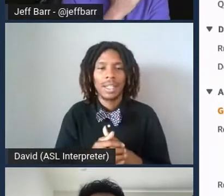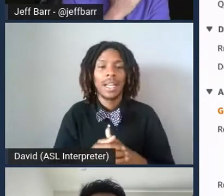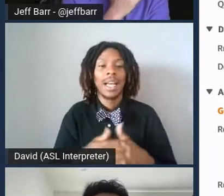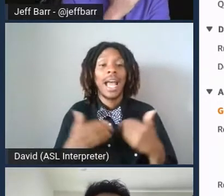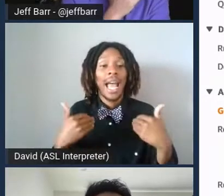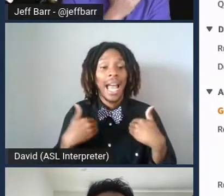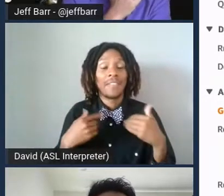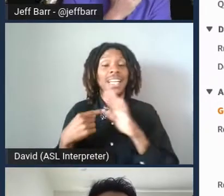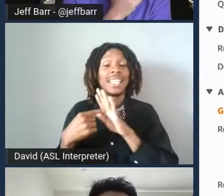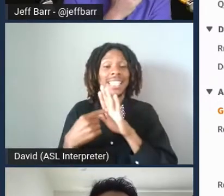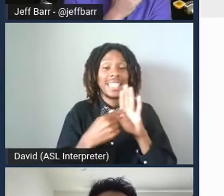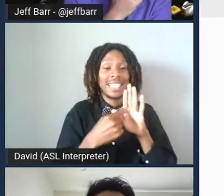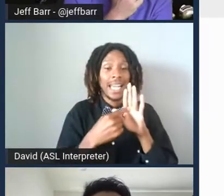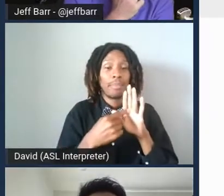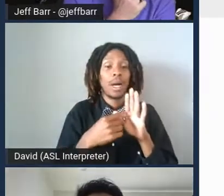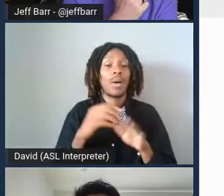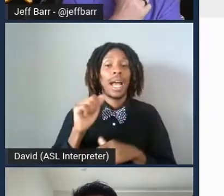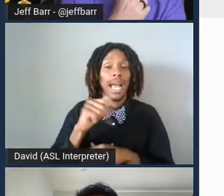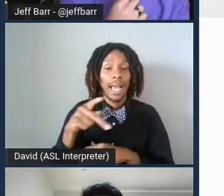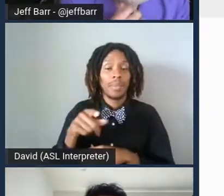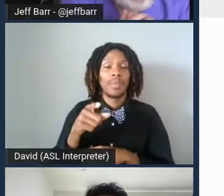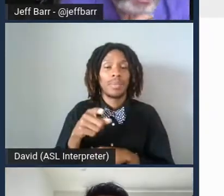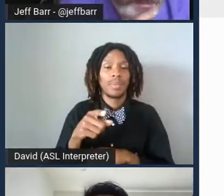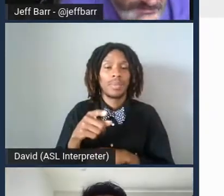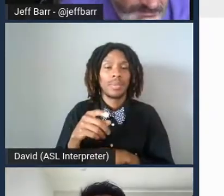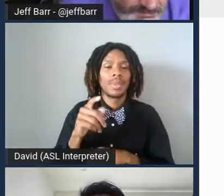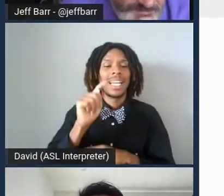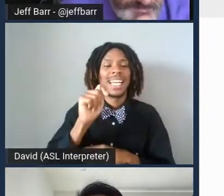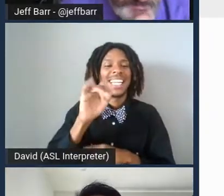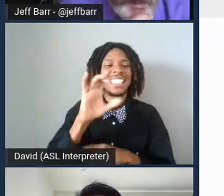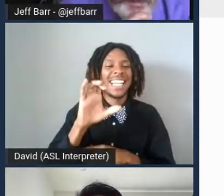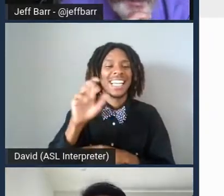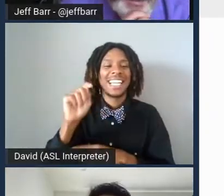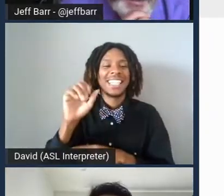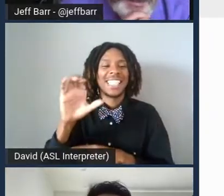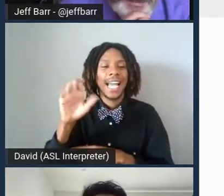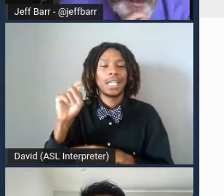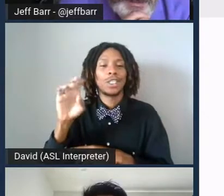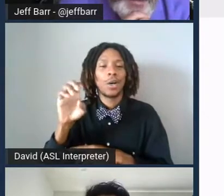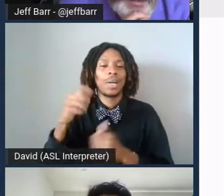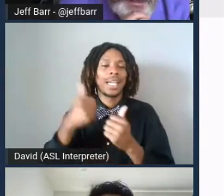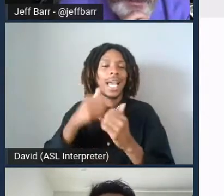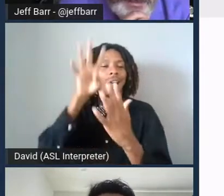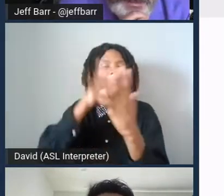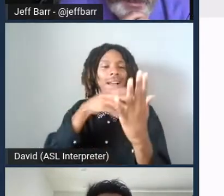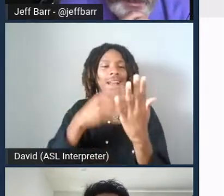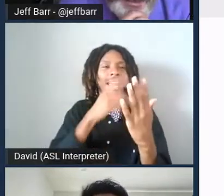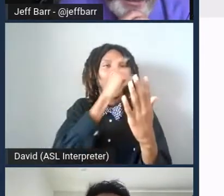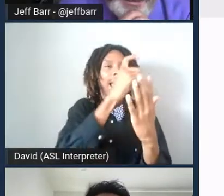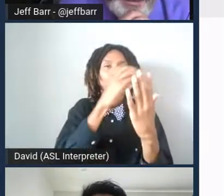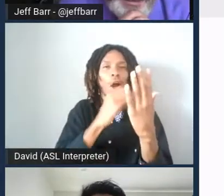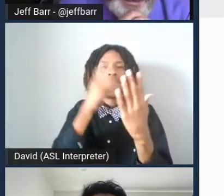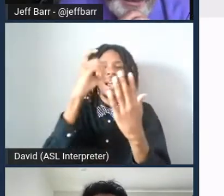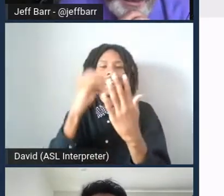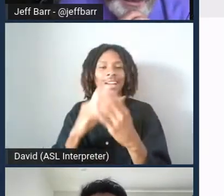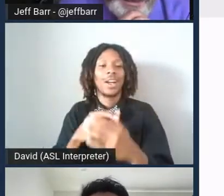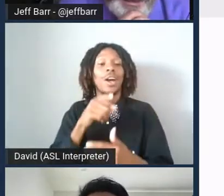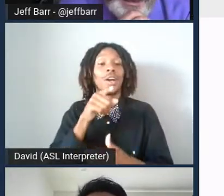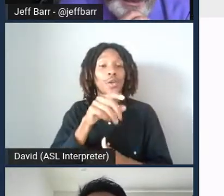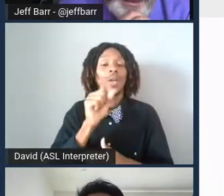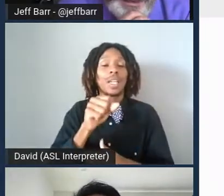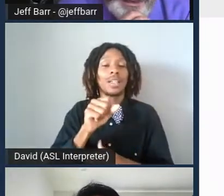demo application. It's a tic-tac-toe game. You can actually go to